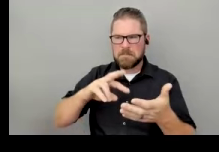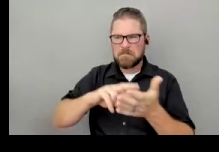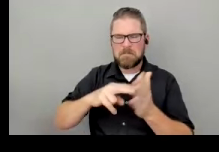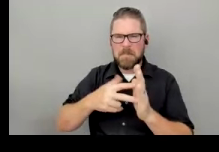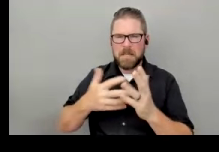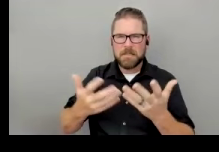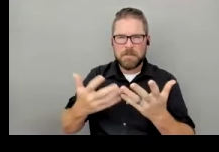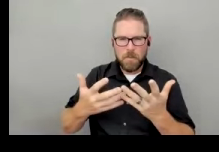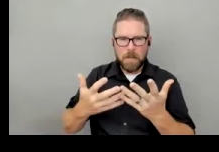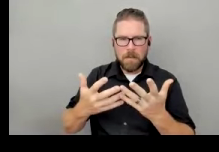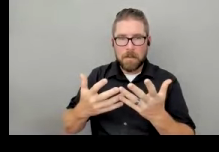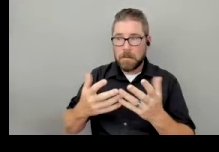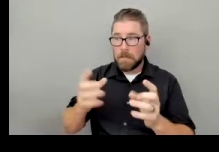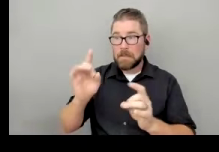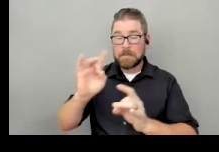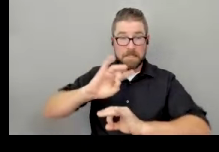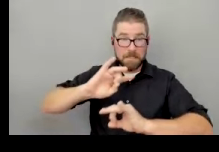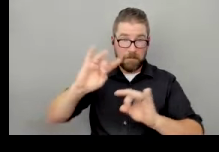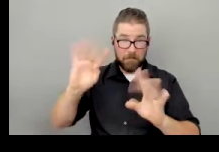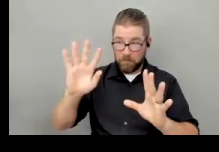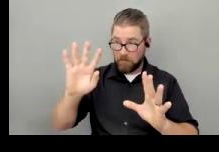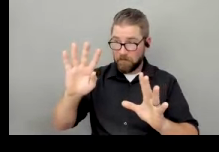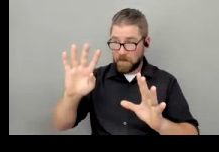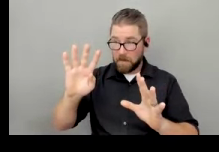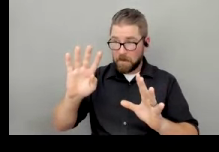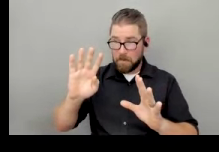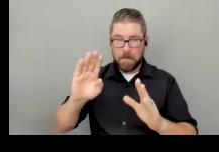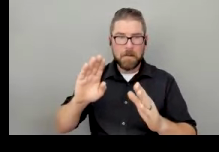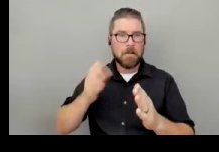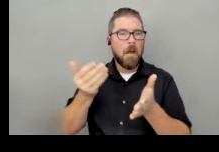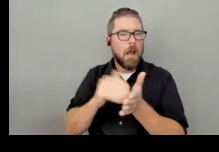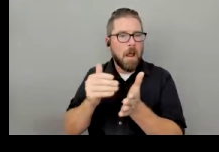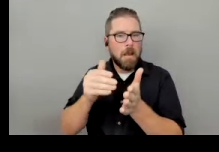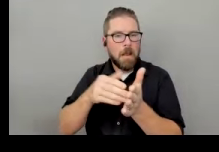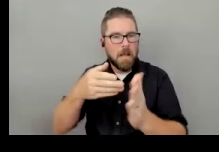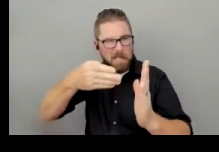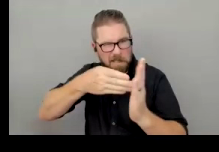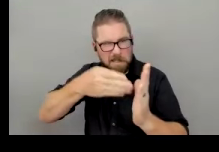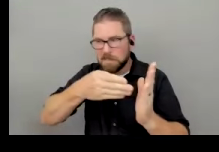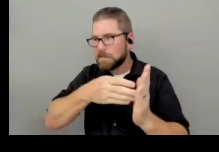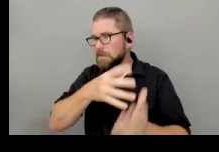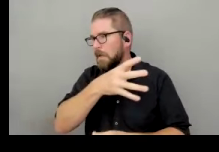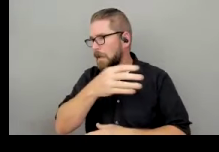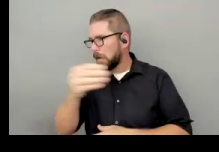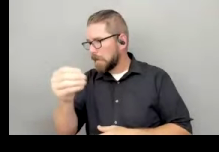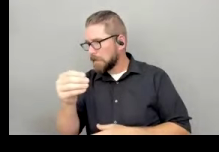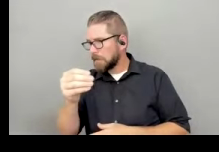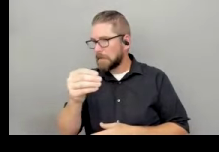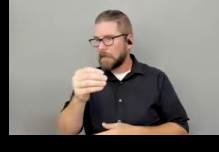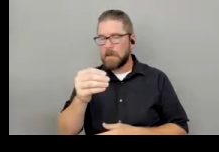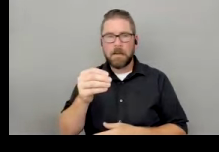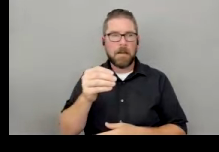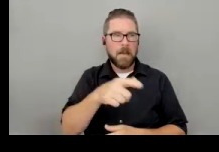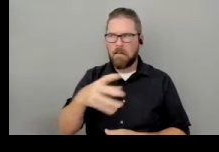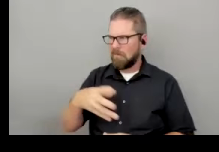for severe, pervasive, and objectively offensive. And an incident has to meet all of those.